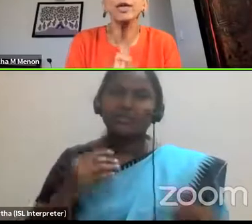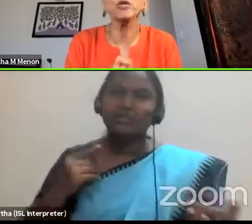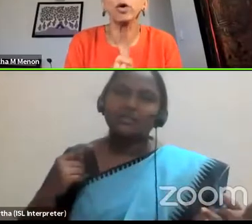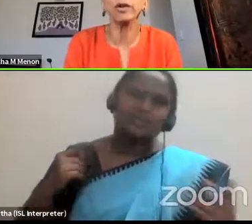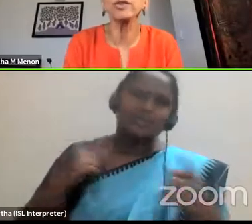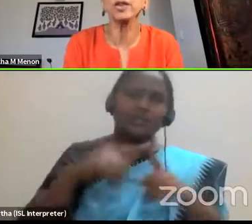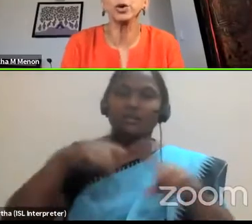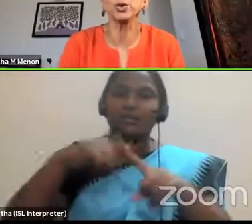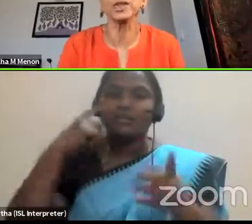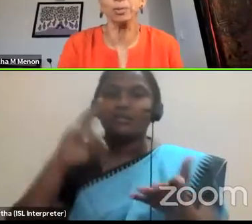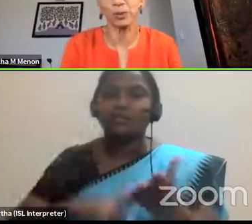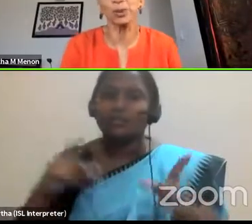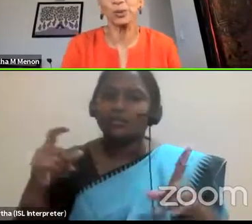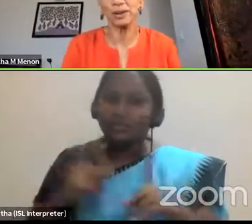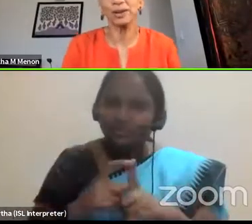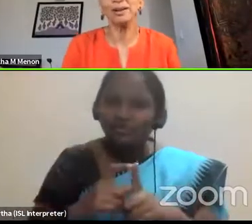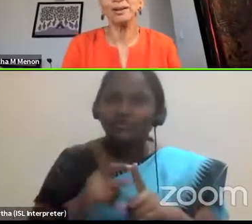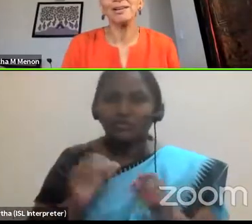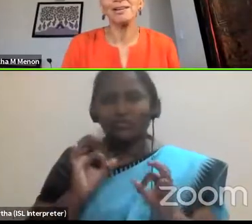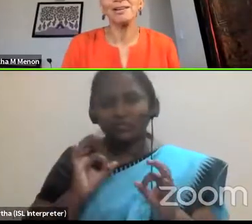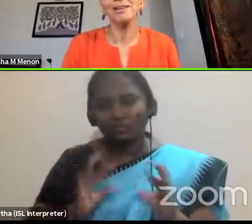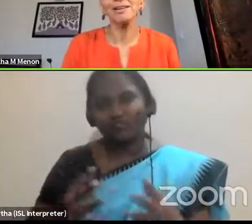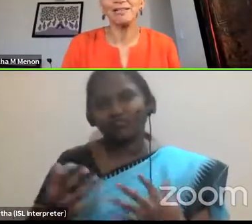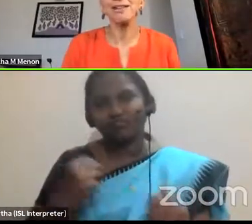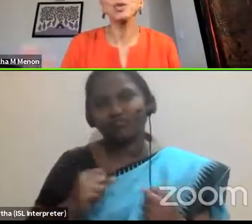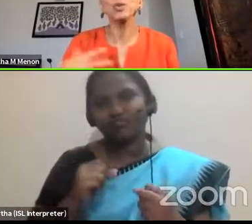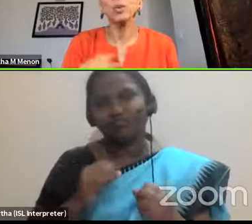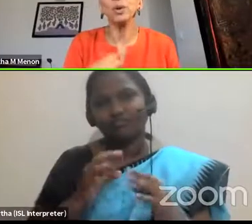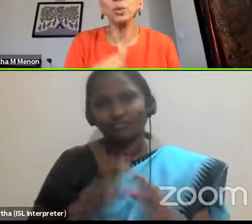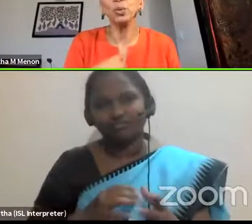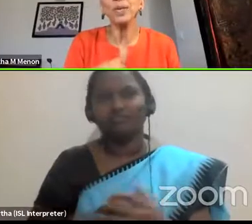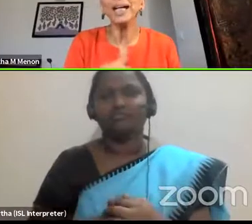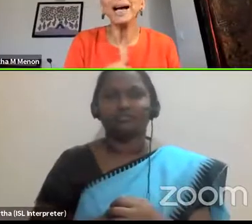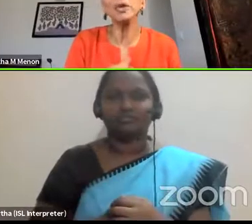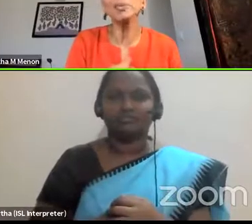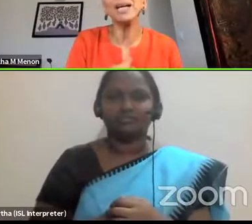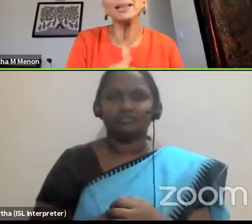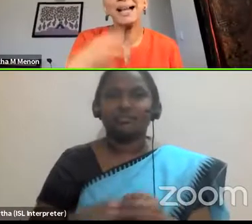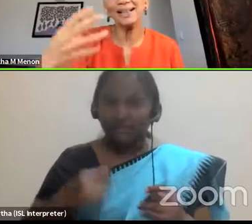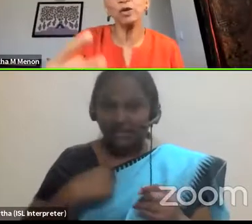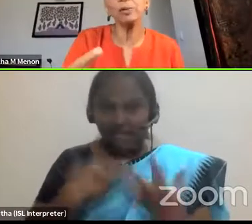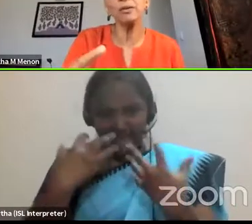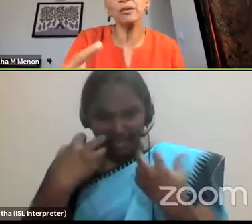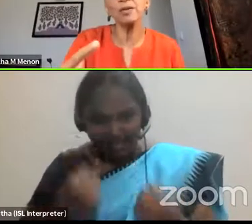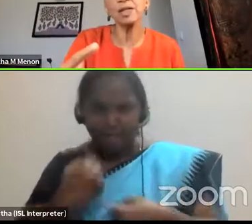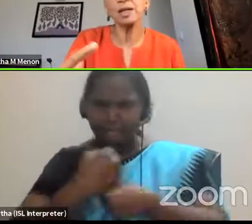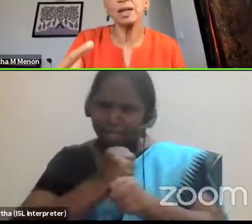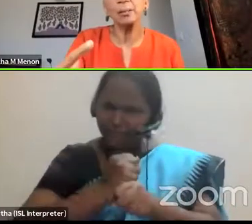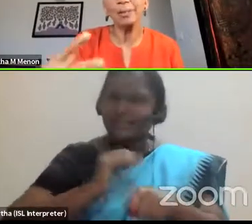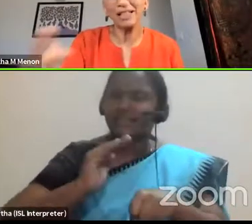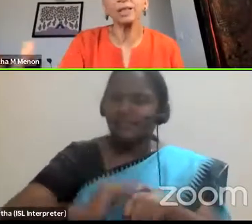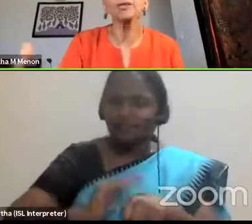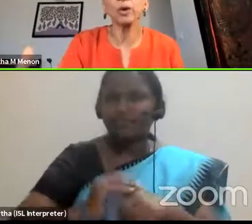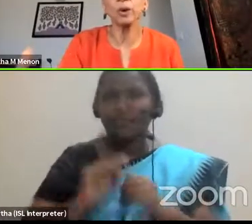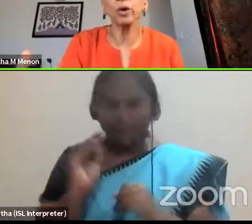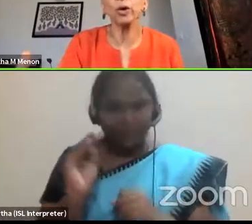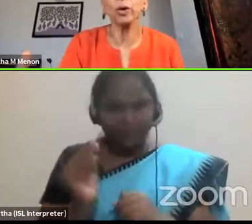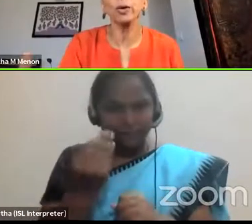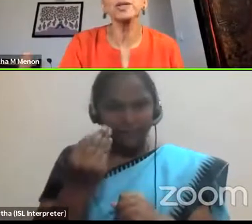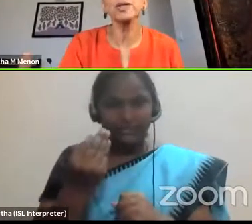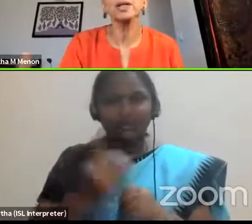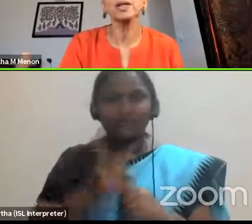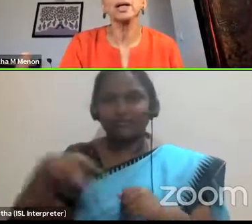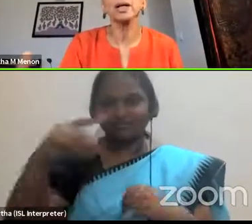the kind of audience that you were able to. Absolutely. Right. So we have to make that experience better for